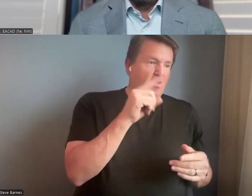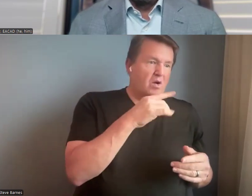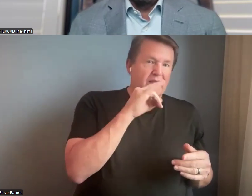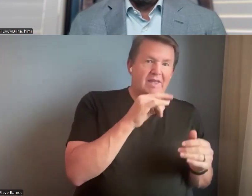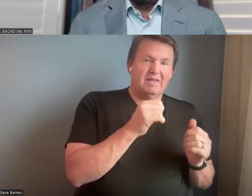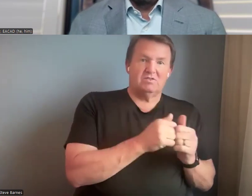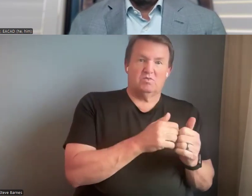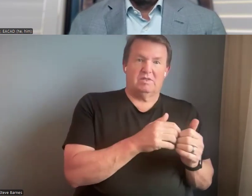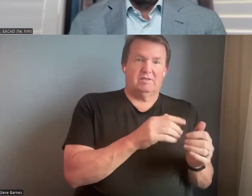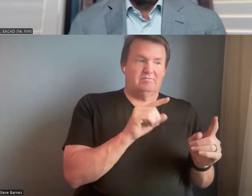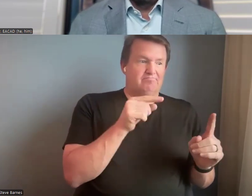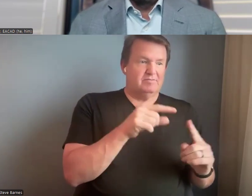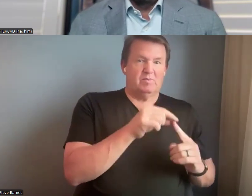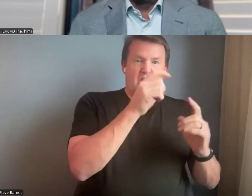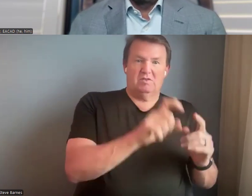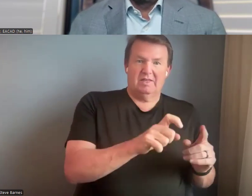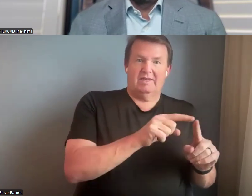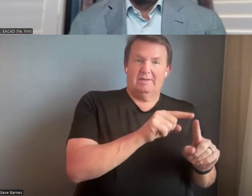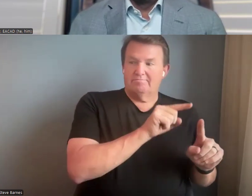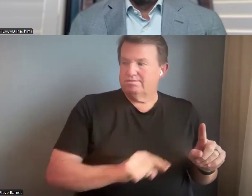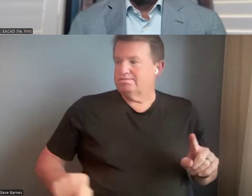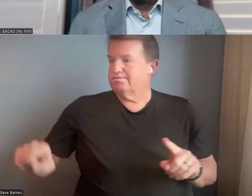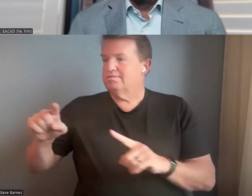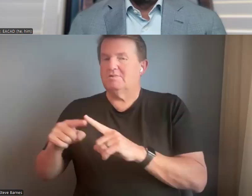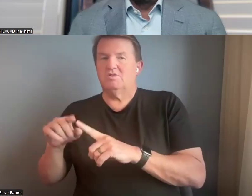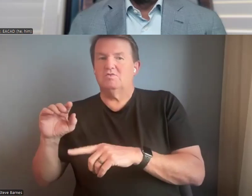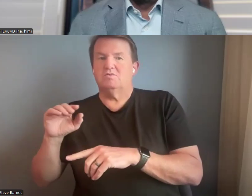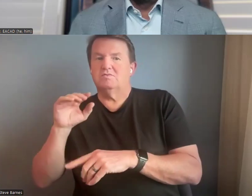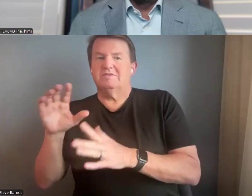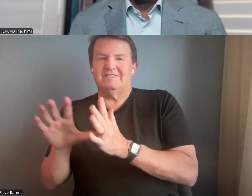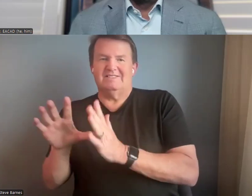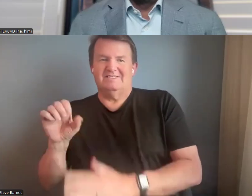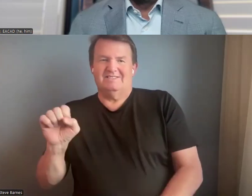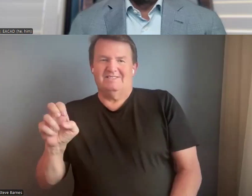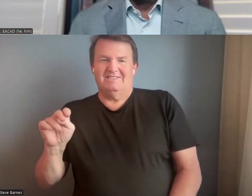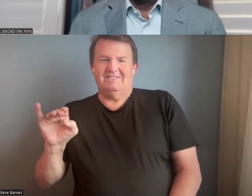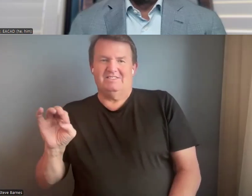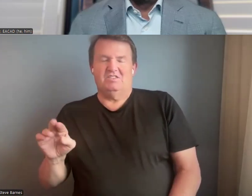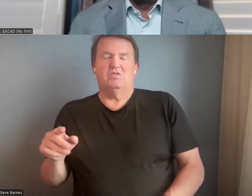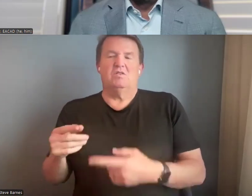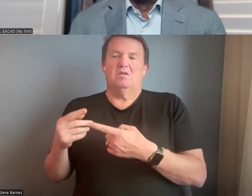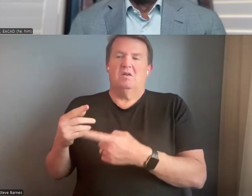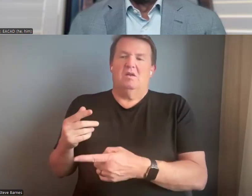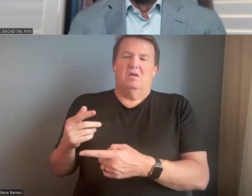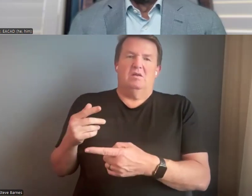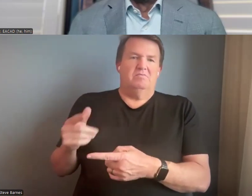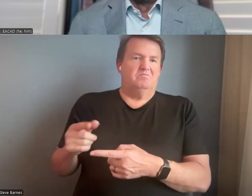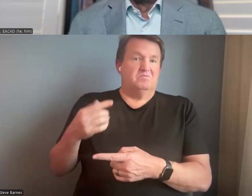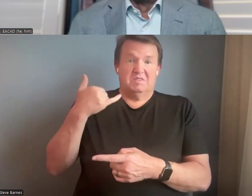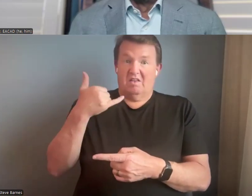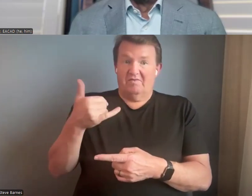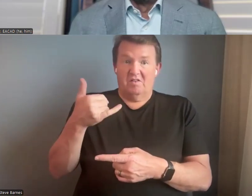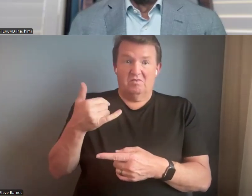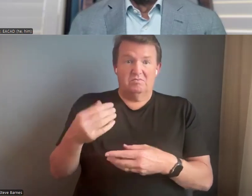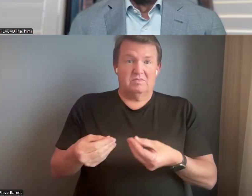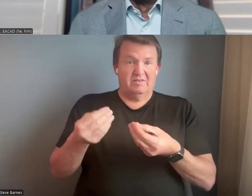medical issues all the way to seniors. And it's a telephone line that provides emotional support. It's